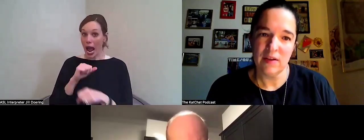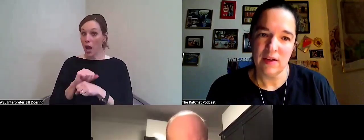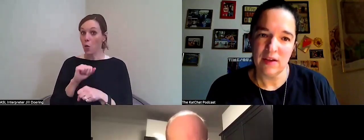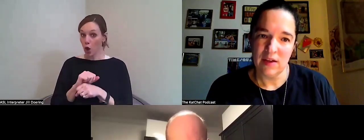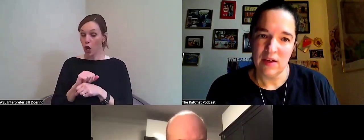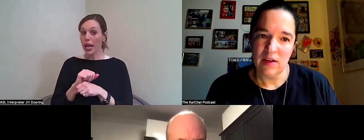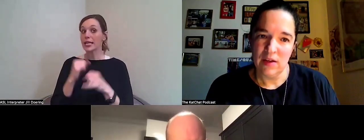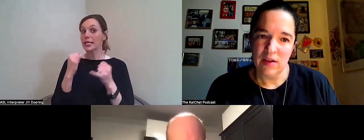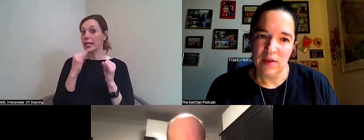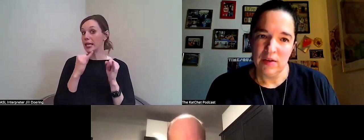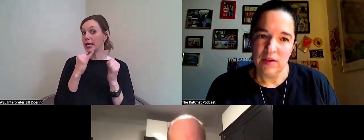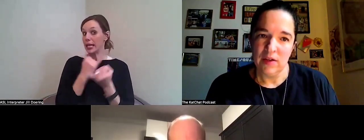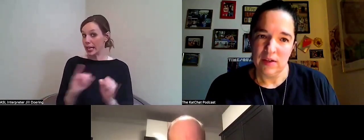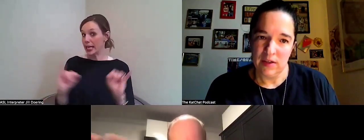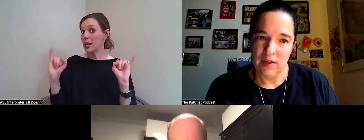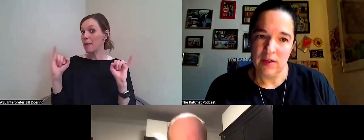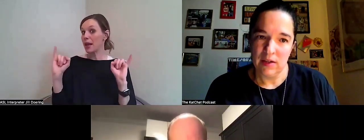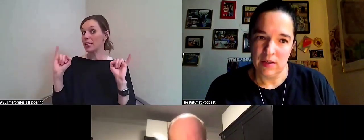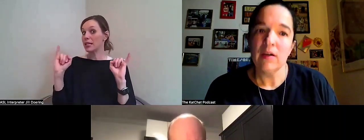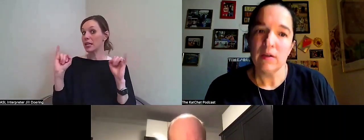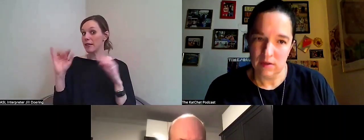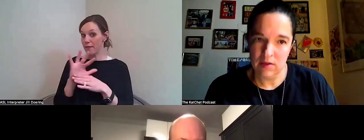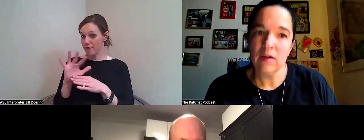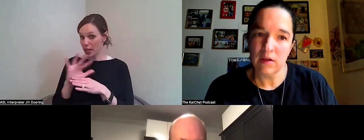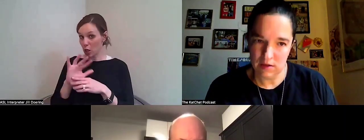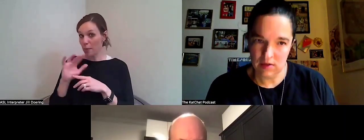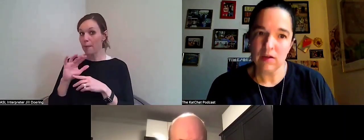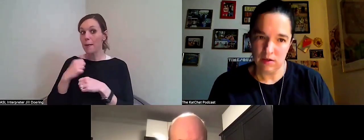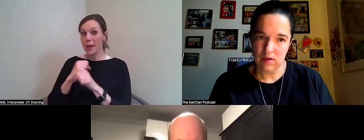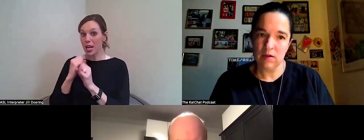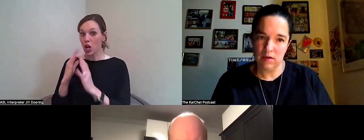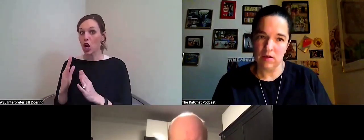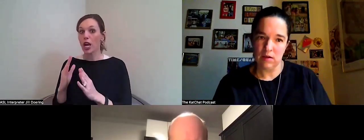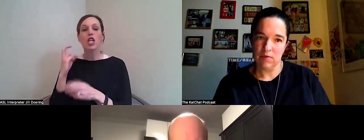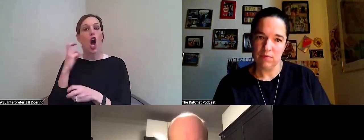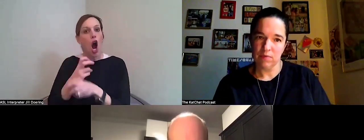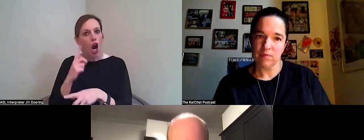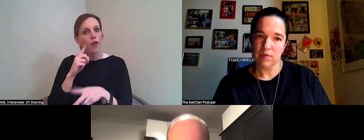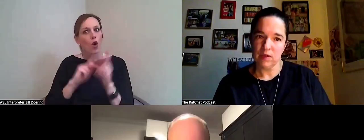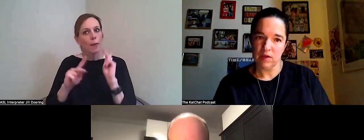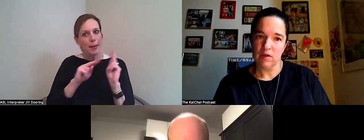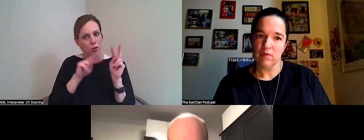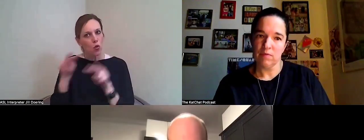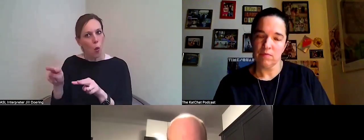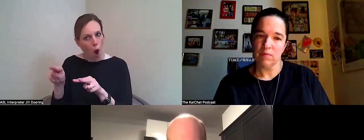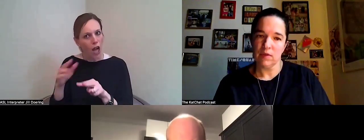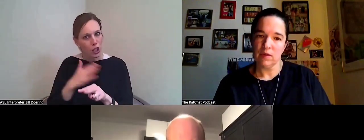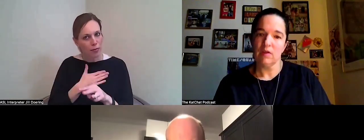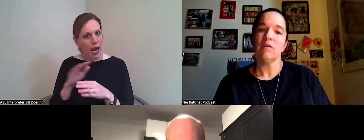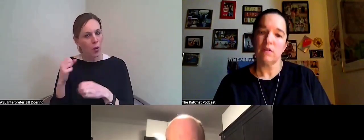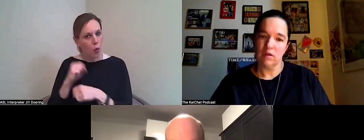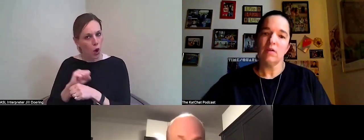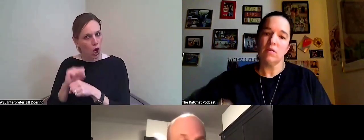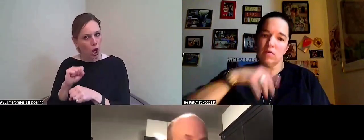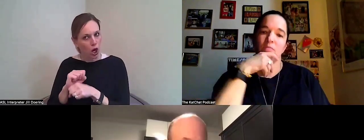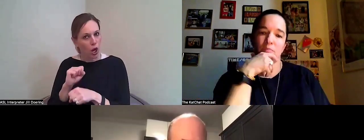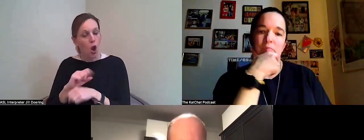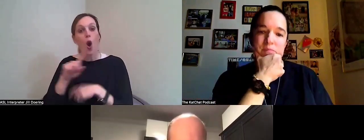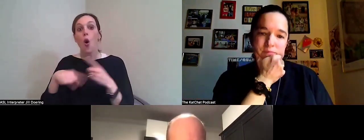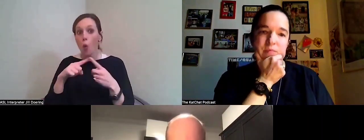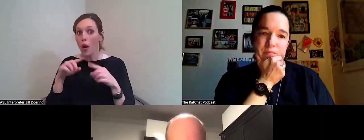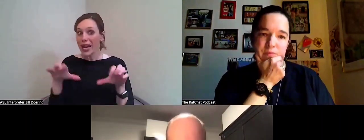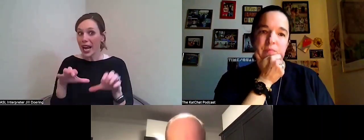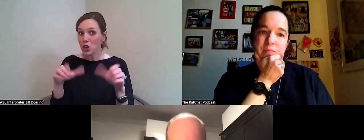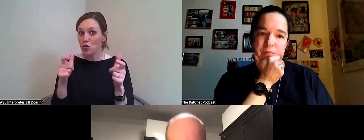so hard to get eyes on my work. And when I do my small movies that mean a lot to